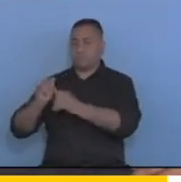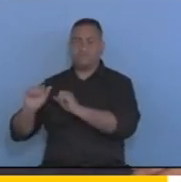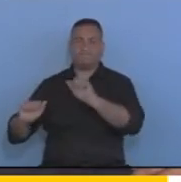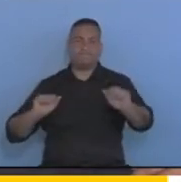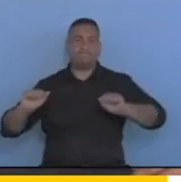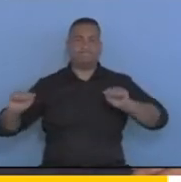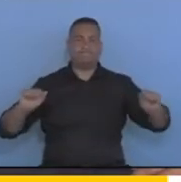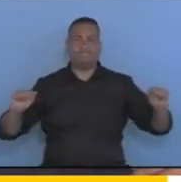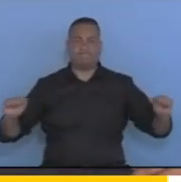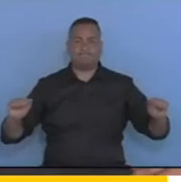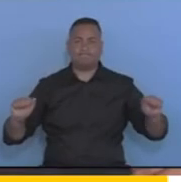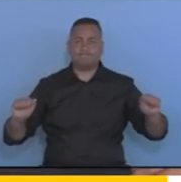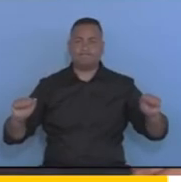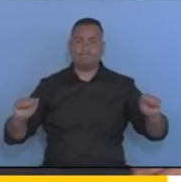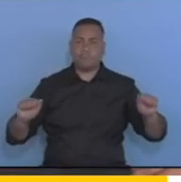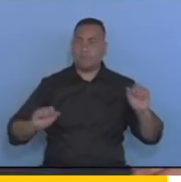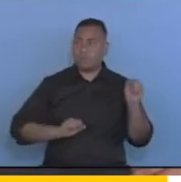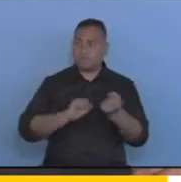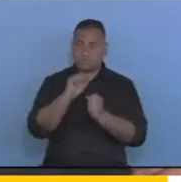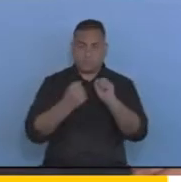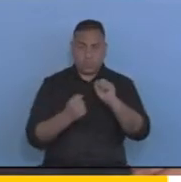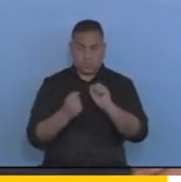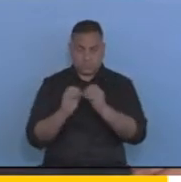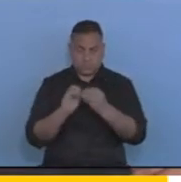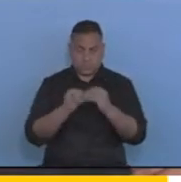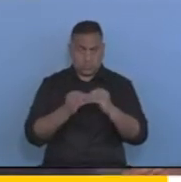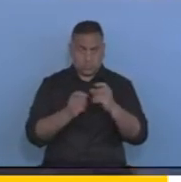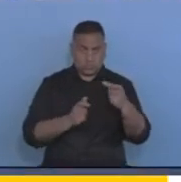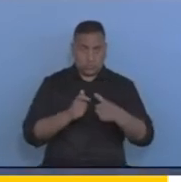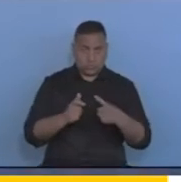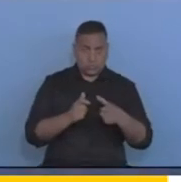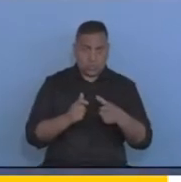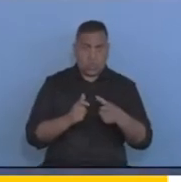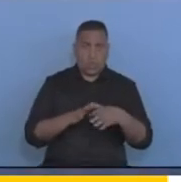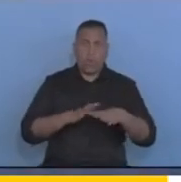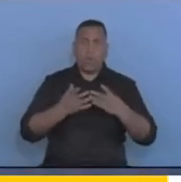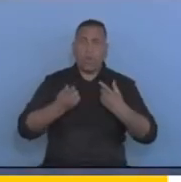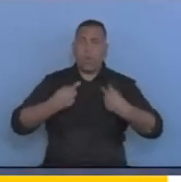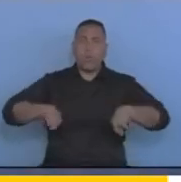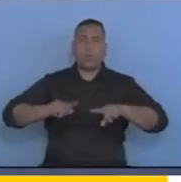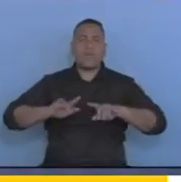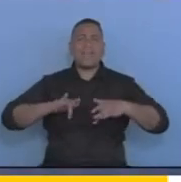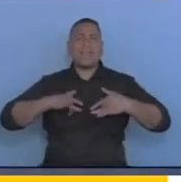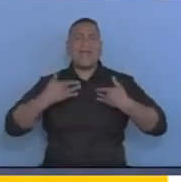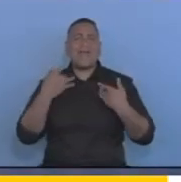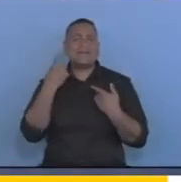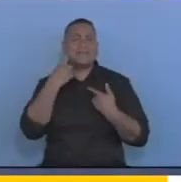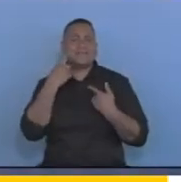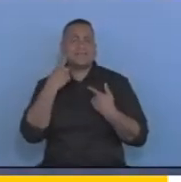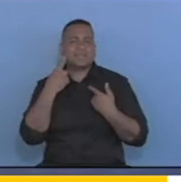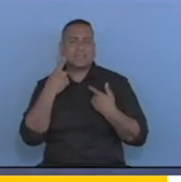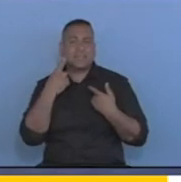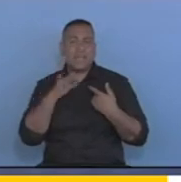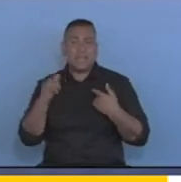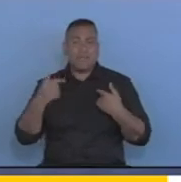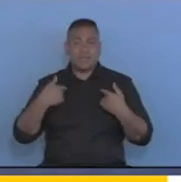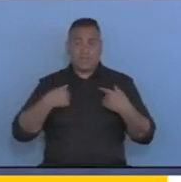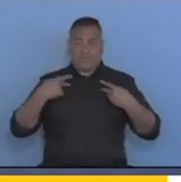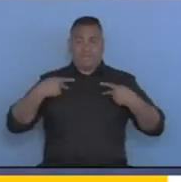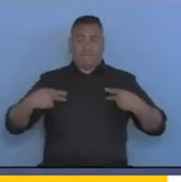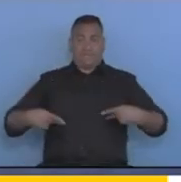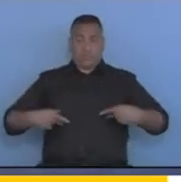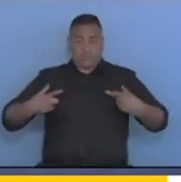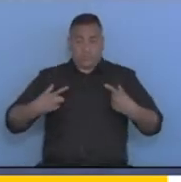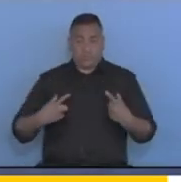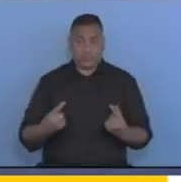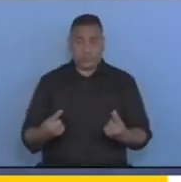the motor control, it just makes everyone's life so much easier. Whereby I have to go physically do the work, I can